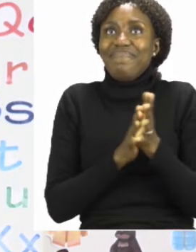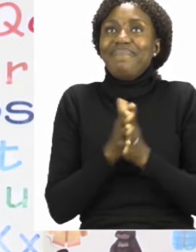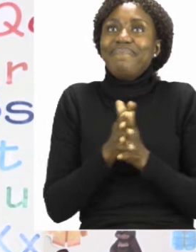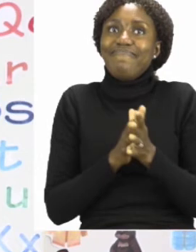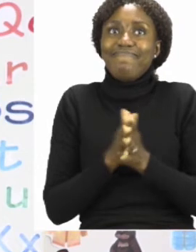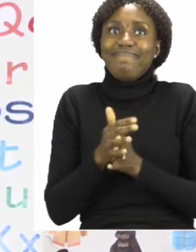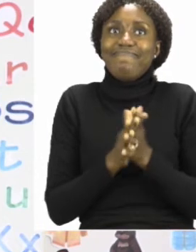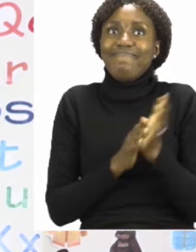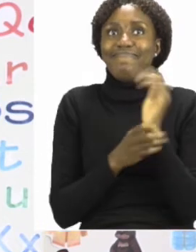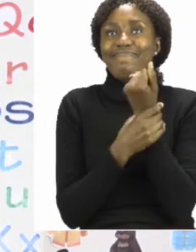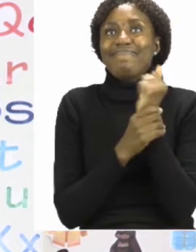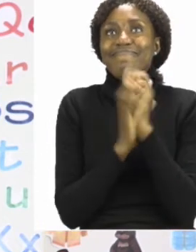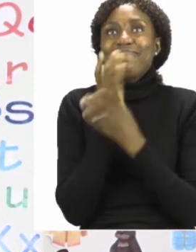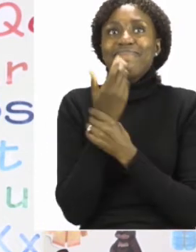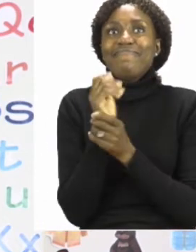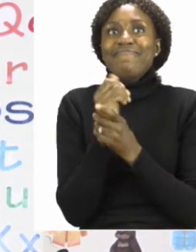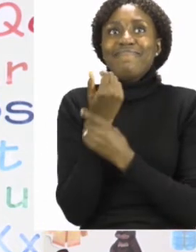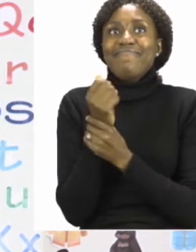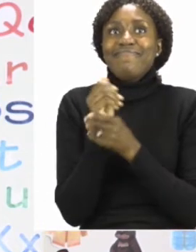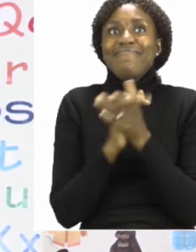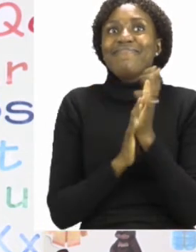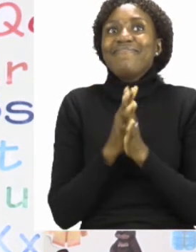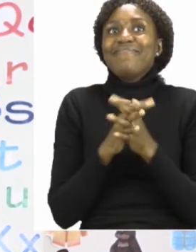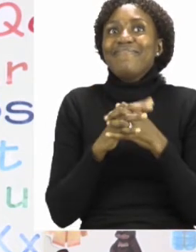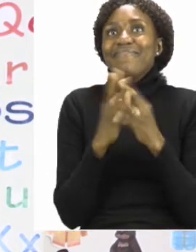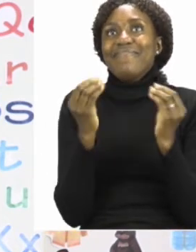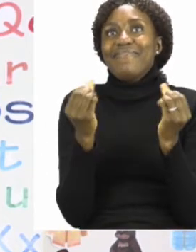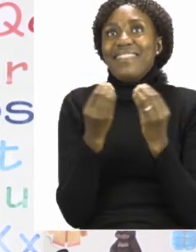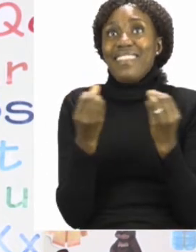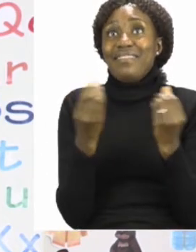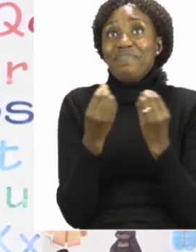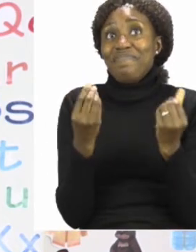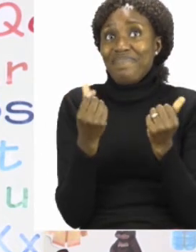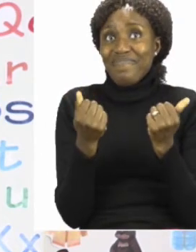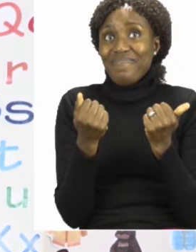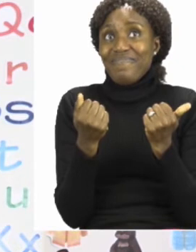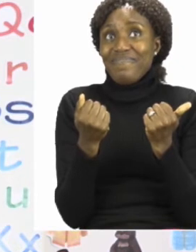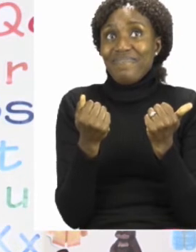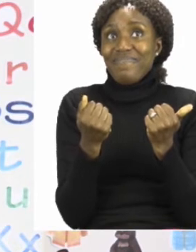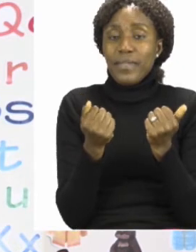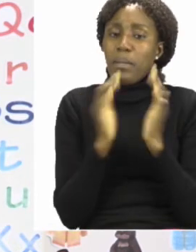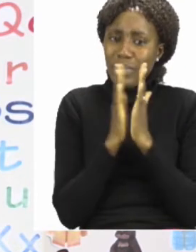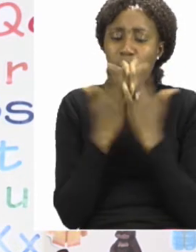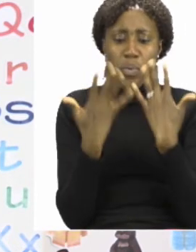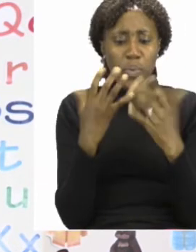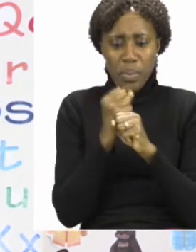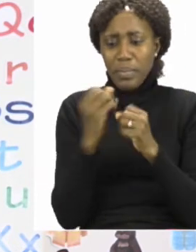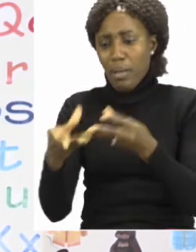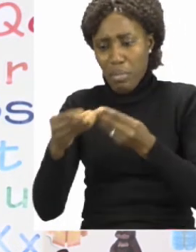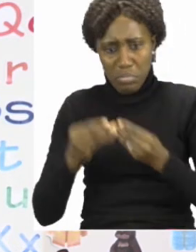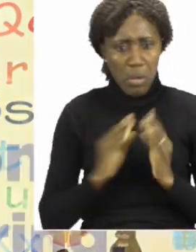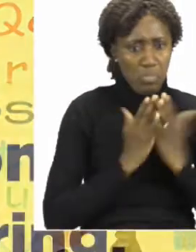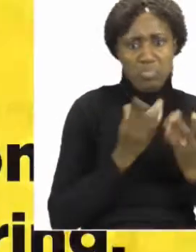fingers, on our wrists, and our fingertips too. Make sure your hands are dry before you